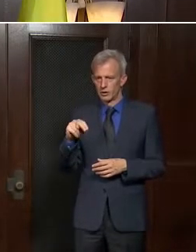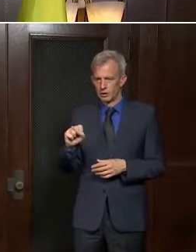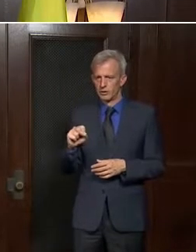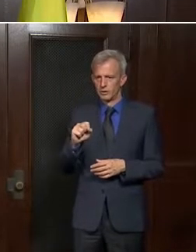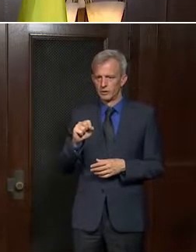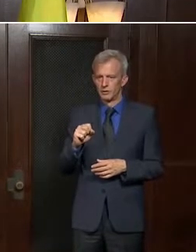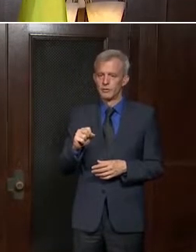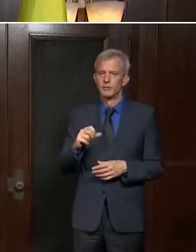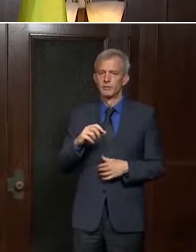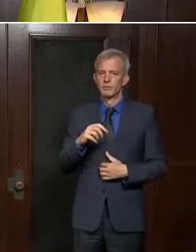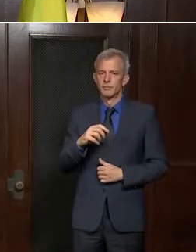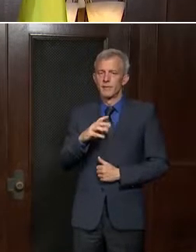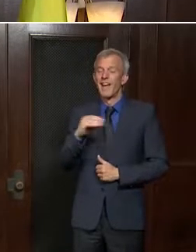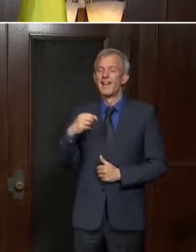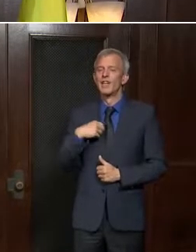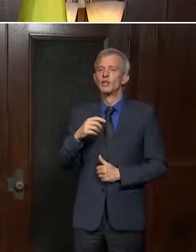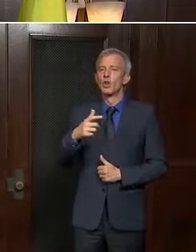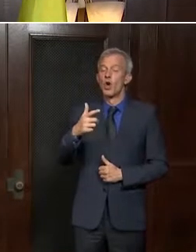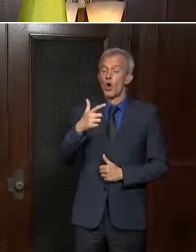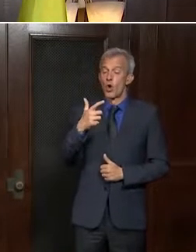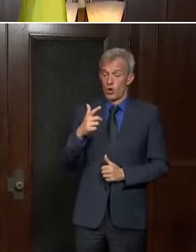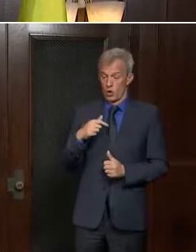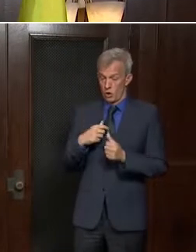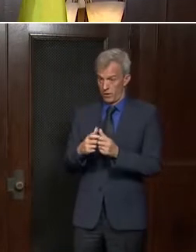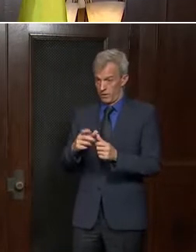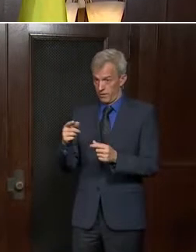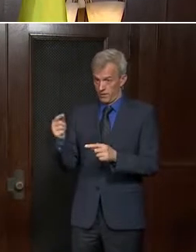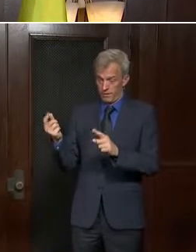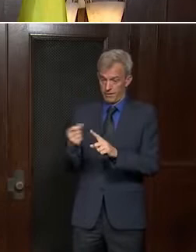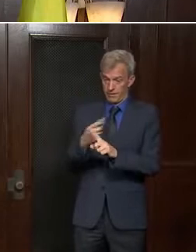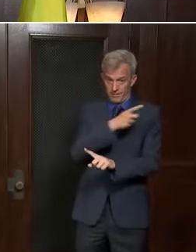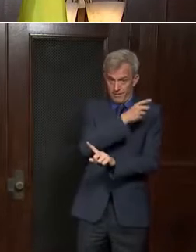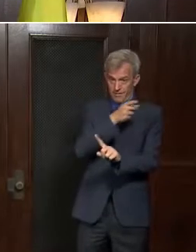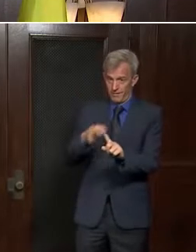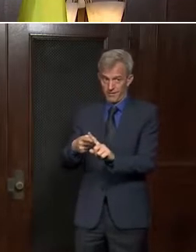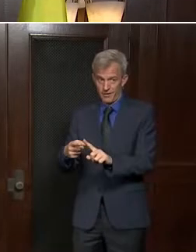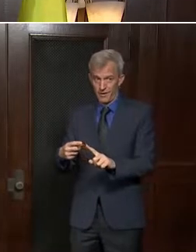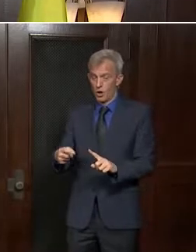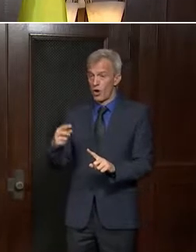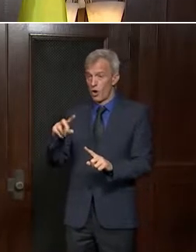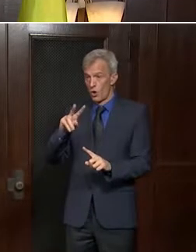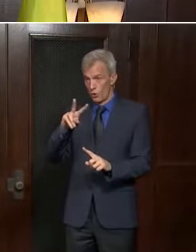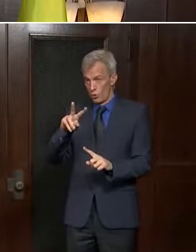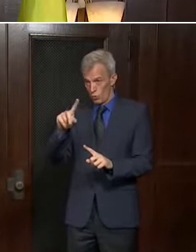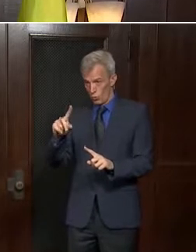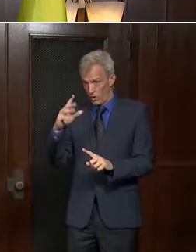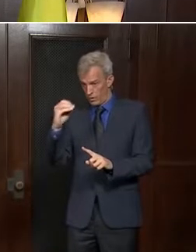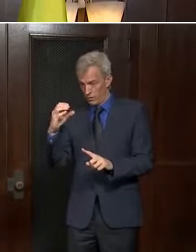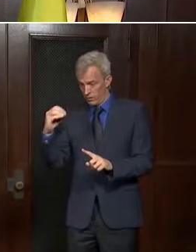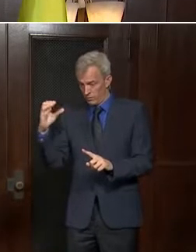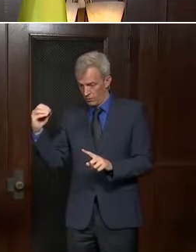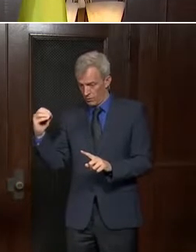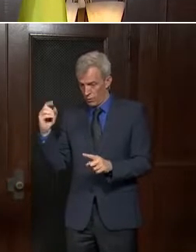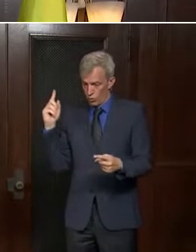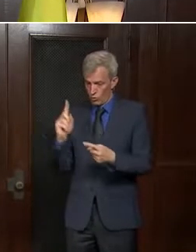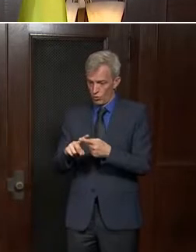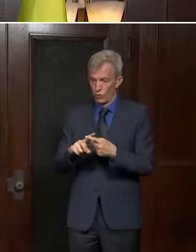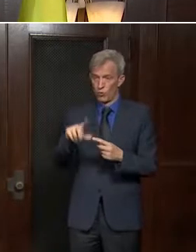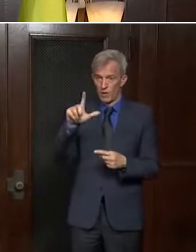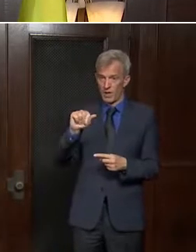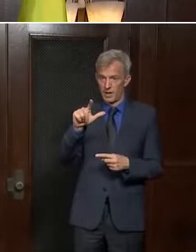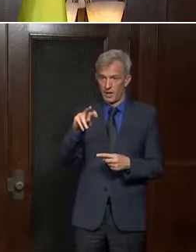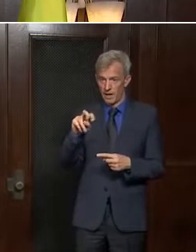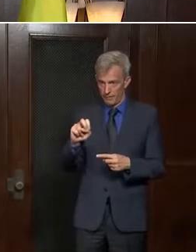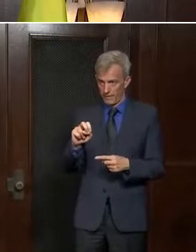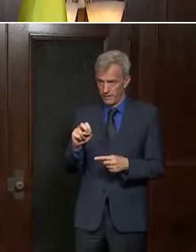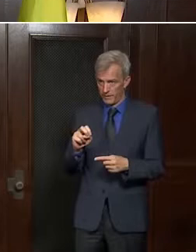it's 21,000 is the number you text. LA Love is the data that you put in that message that you can donate